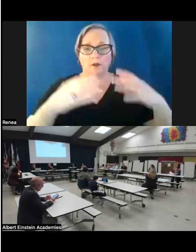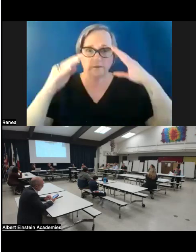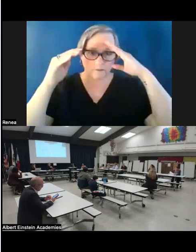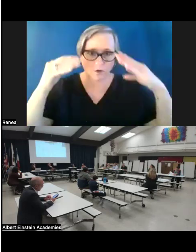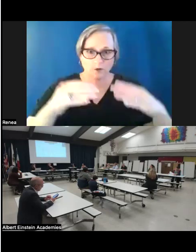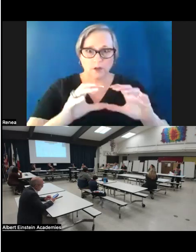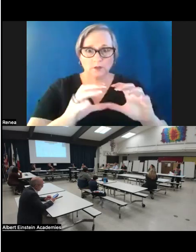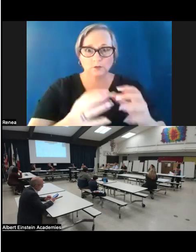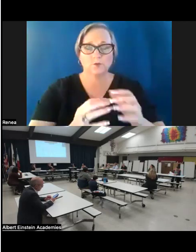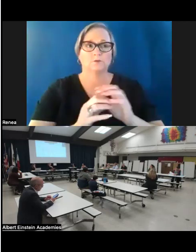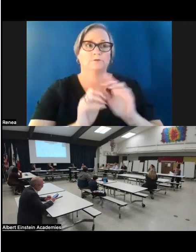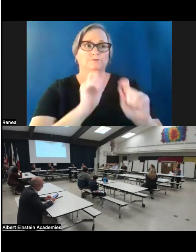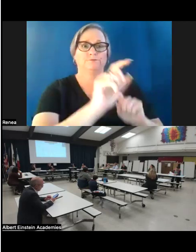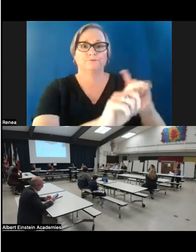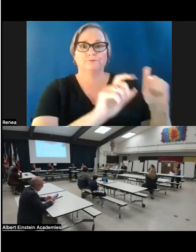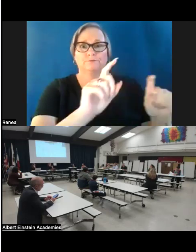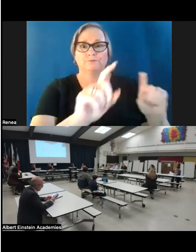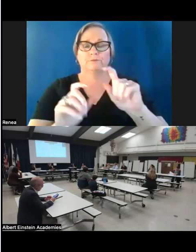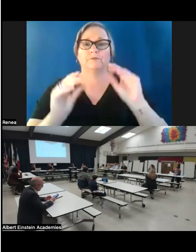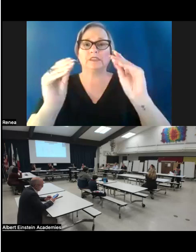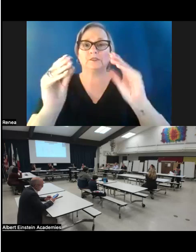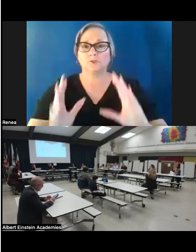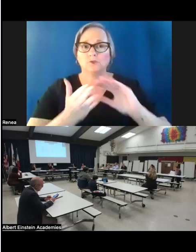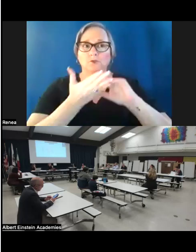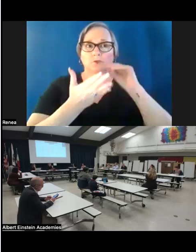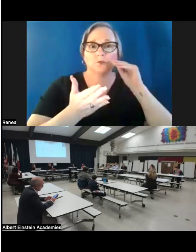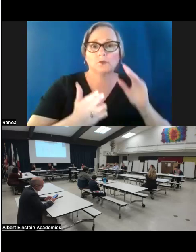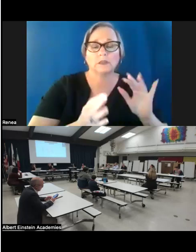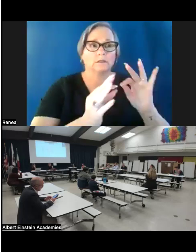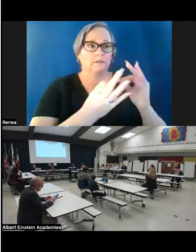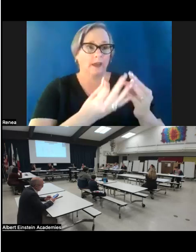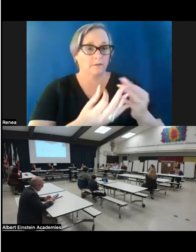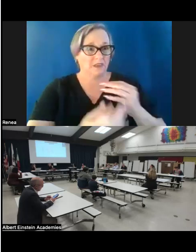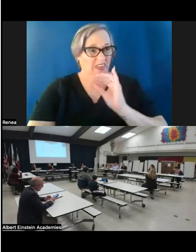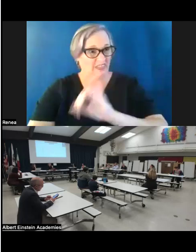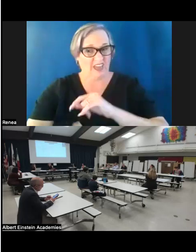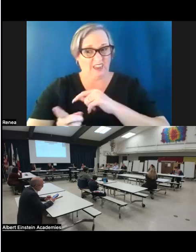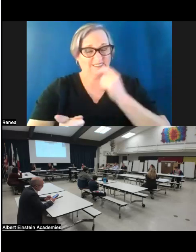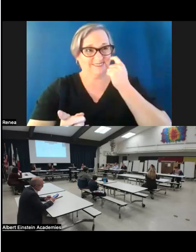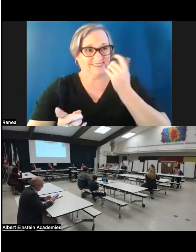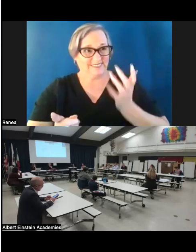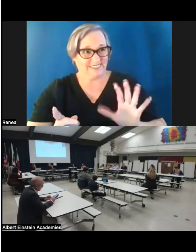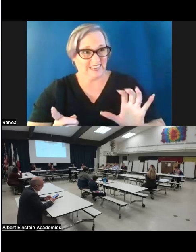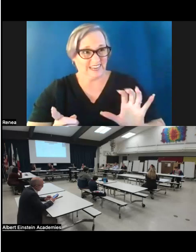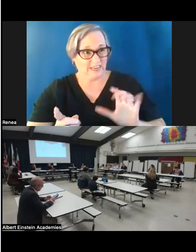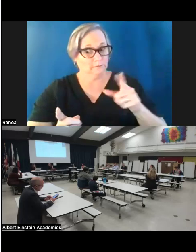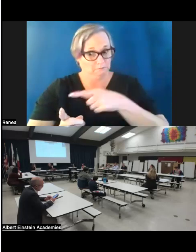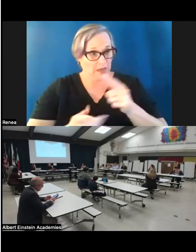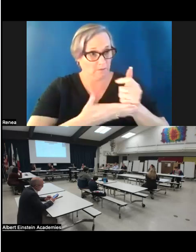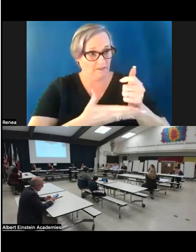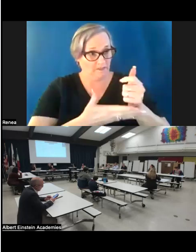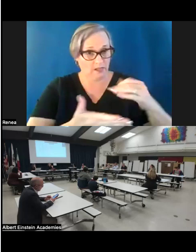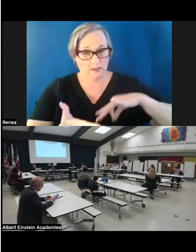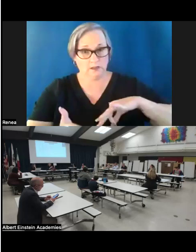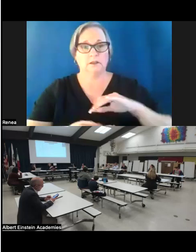and students and families, was that a helpful thing that we did? And then you could see, I didn't fill out the rest,